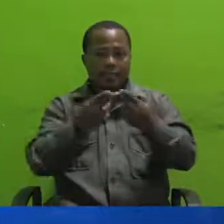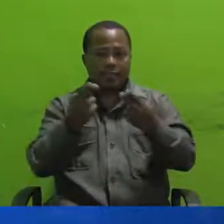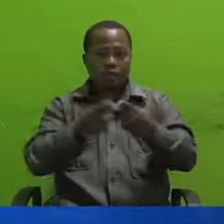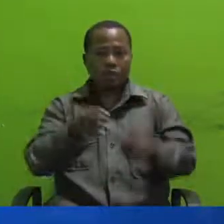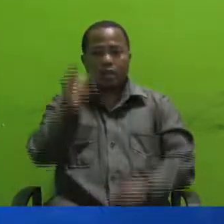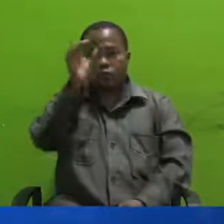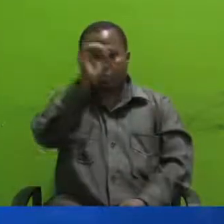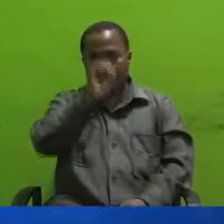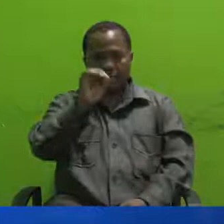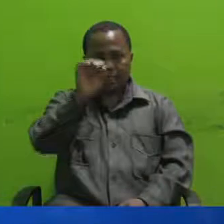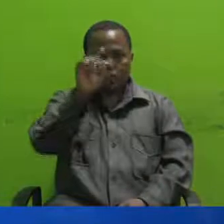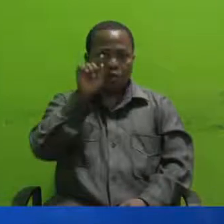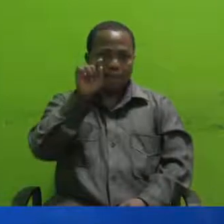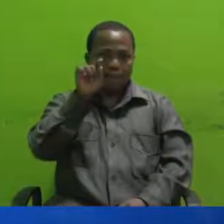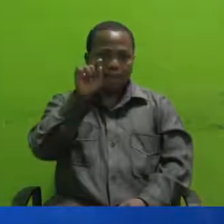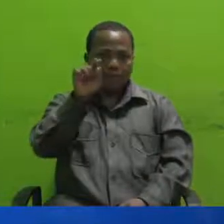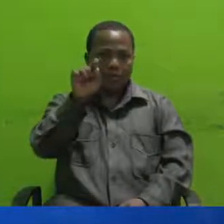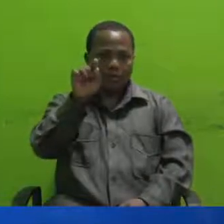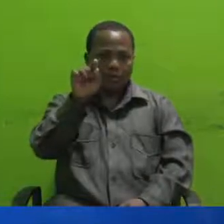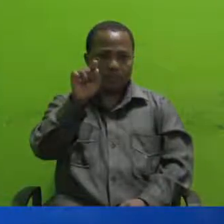is equal to